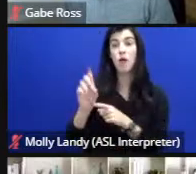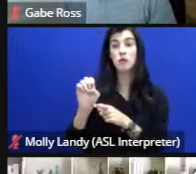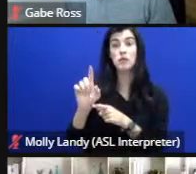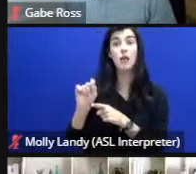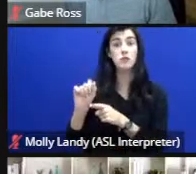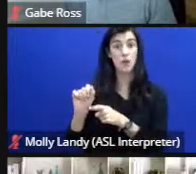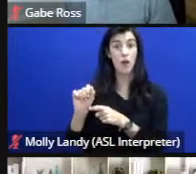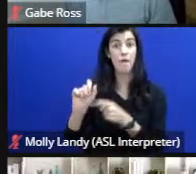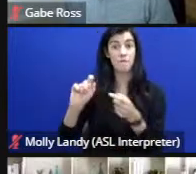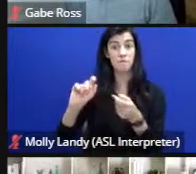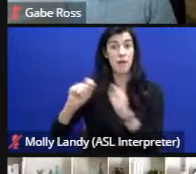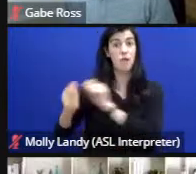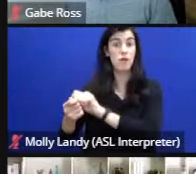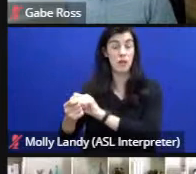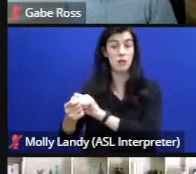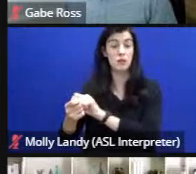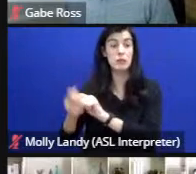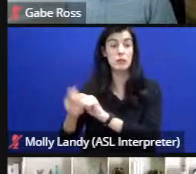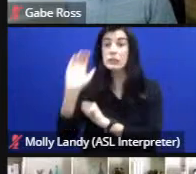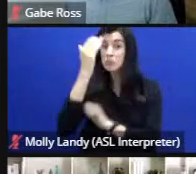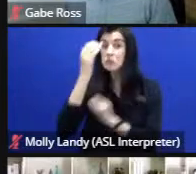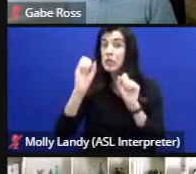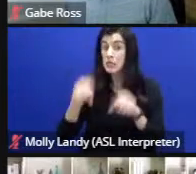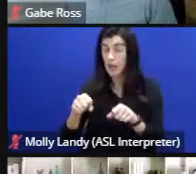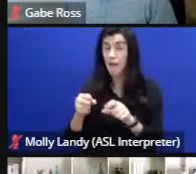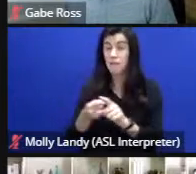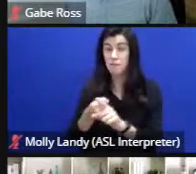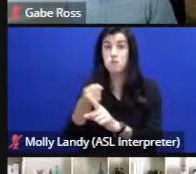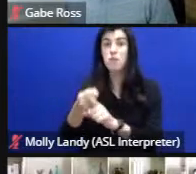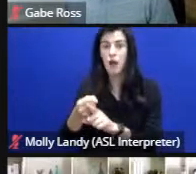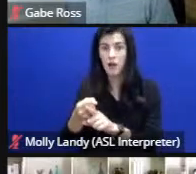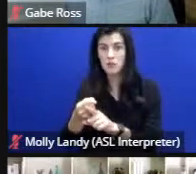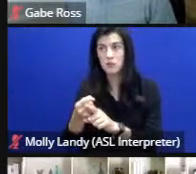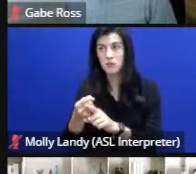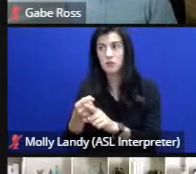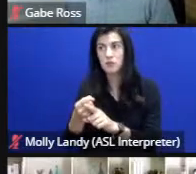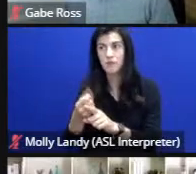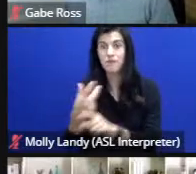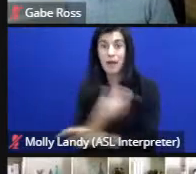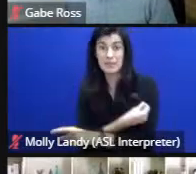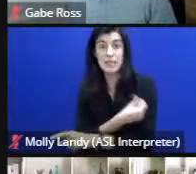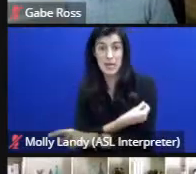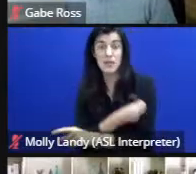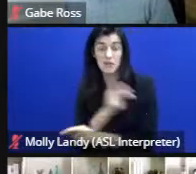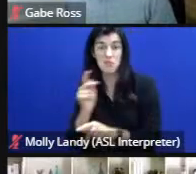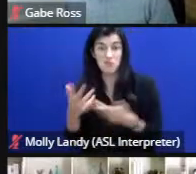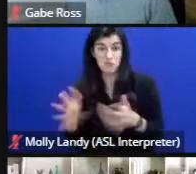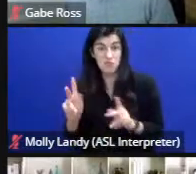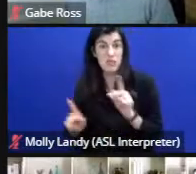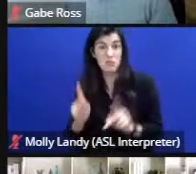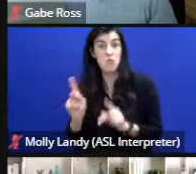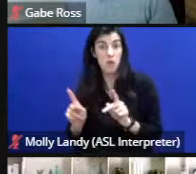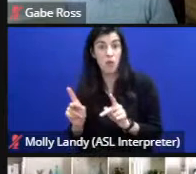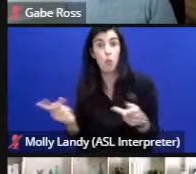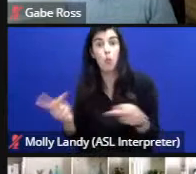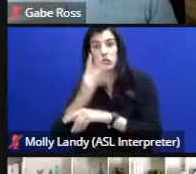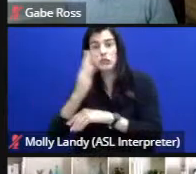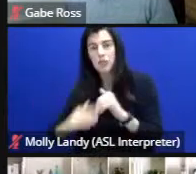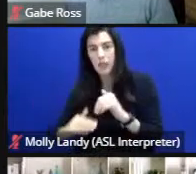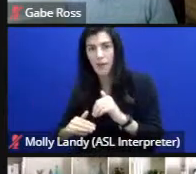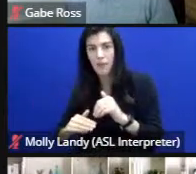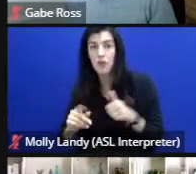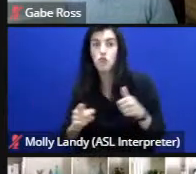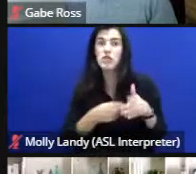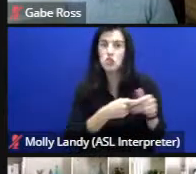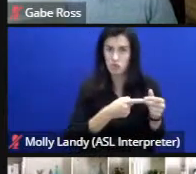does appear to infect vaccinated people to a greater degree than the other variants did, and than the original virus